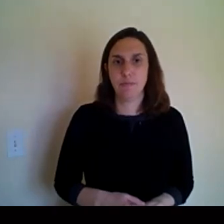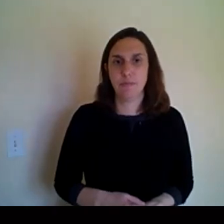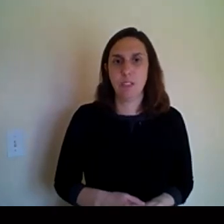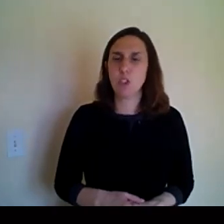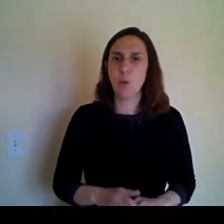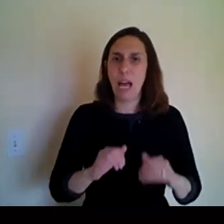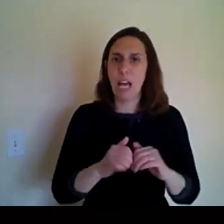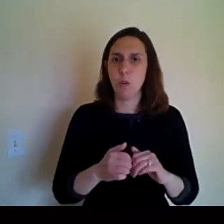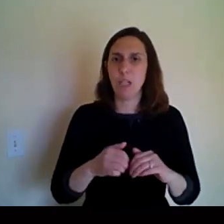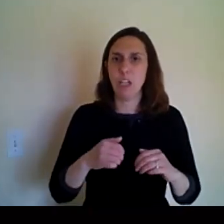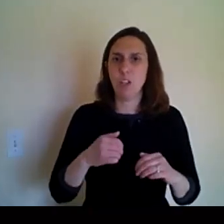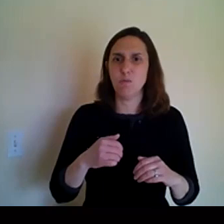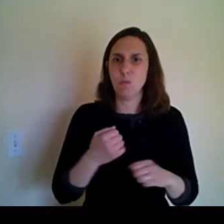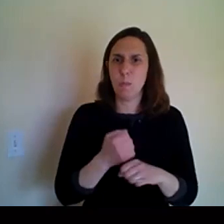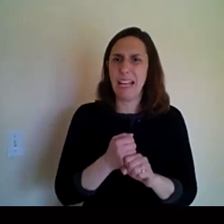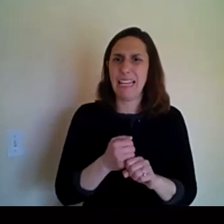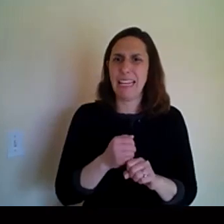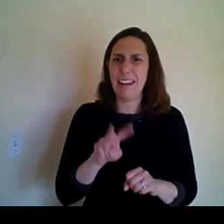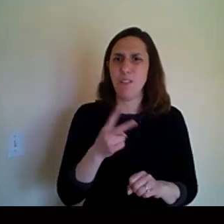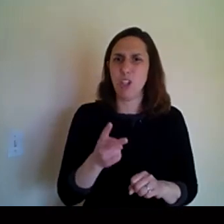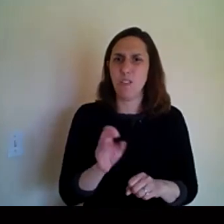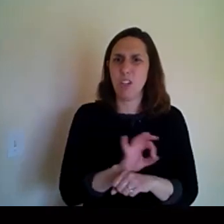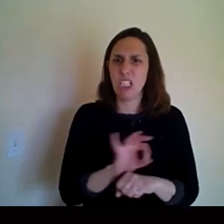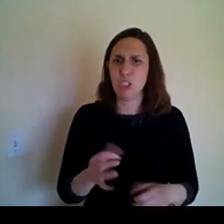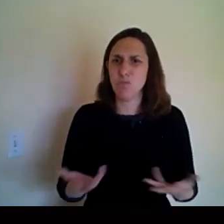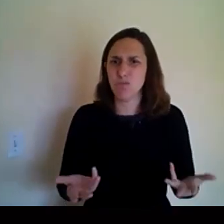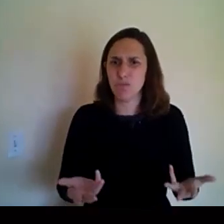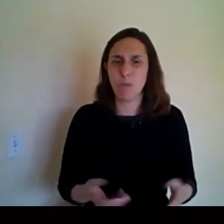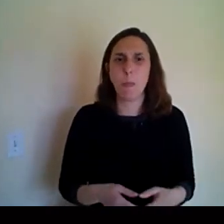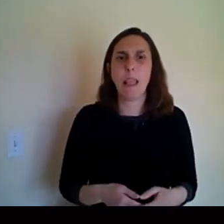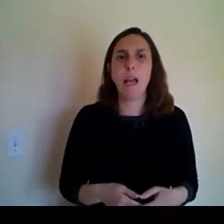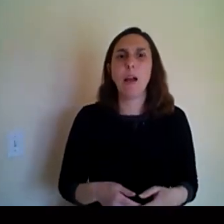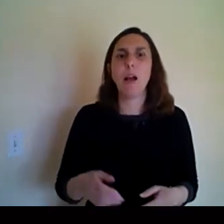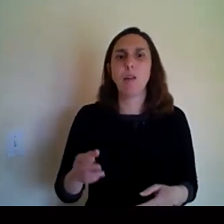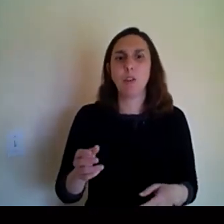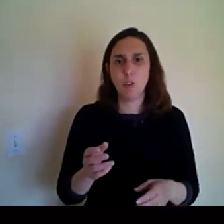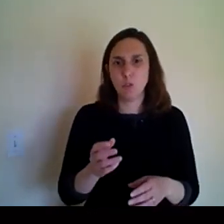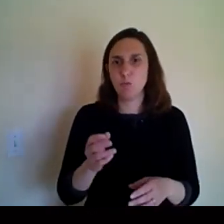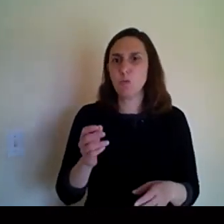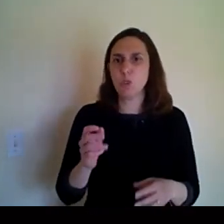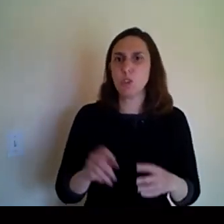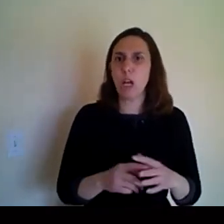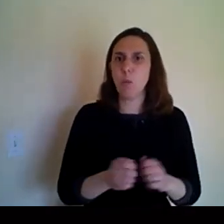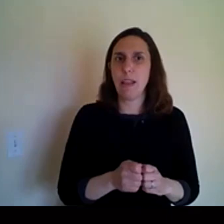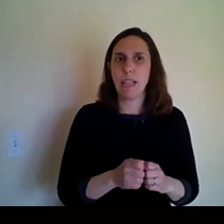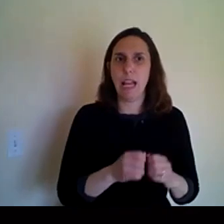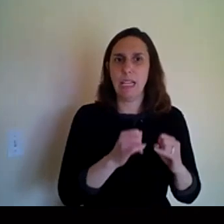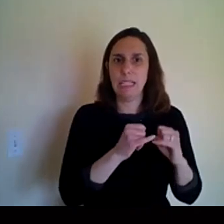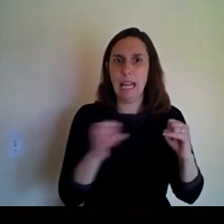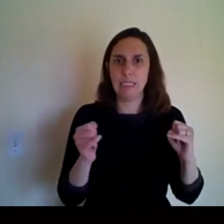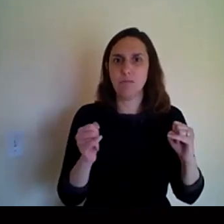inverted function? So I'm going to take a line as a function. I'm going to take f of x